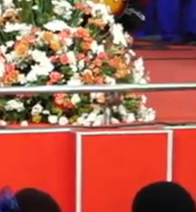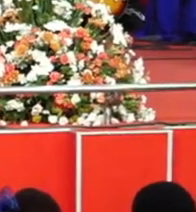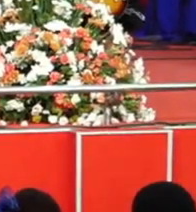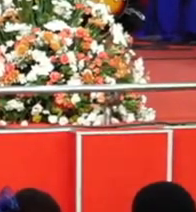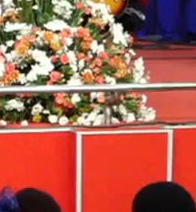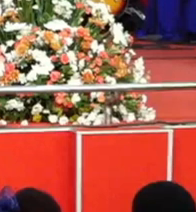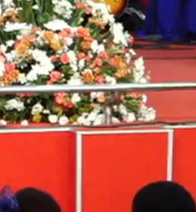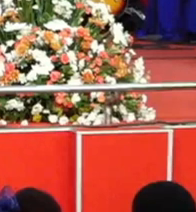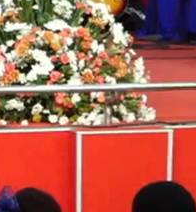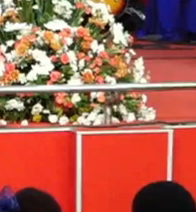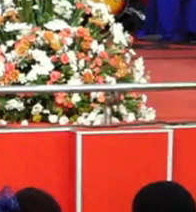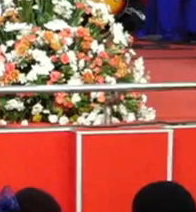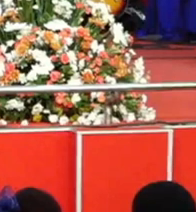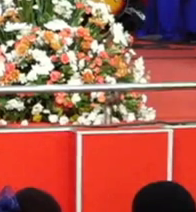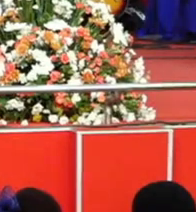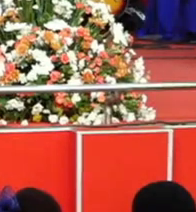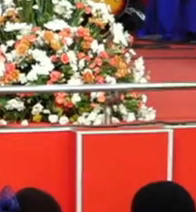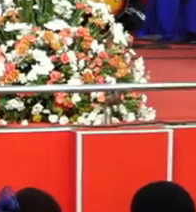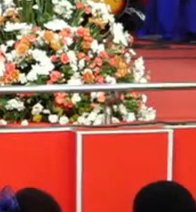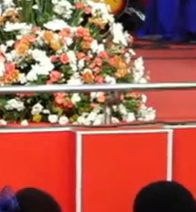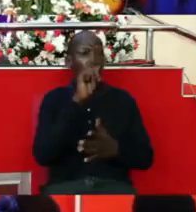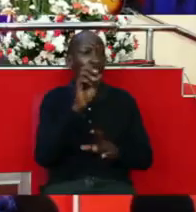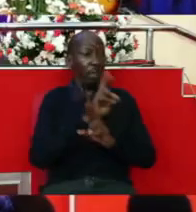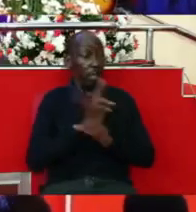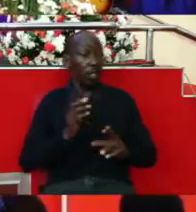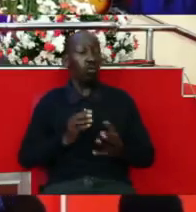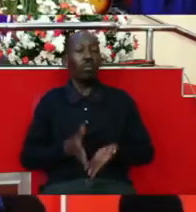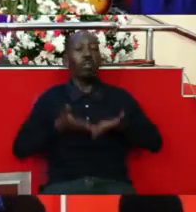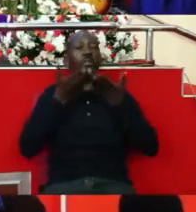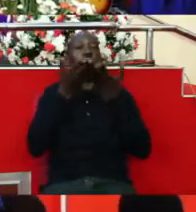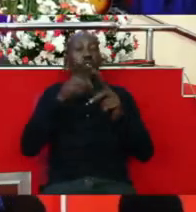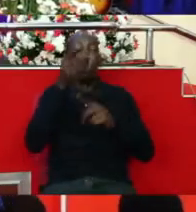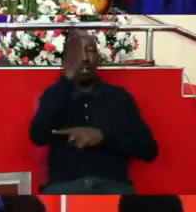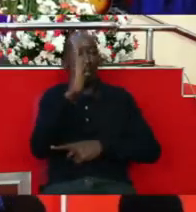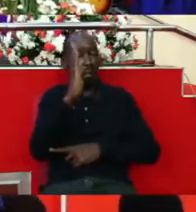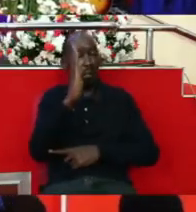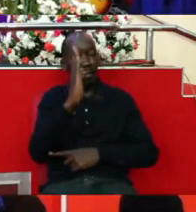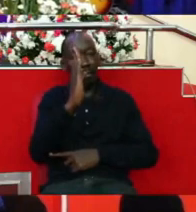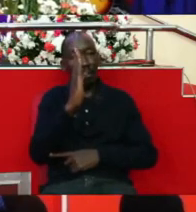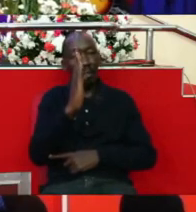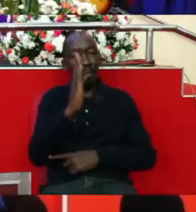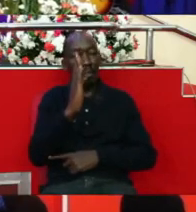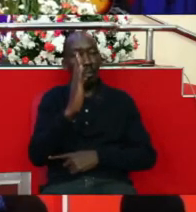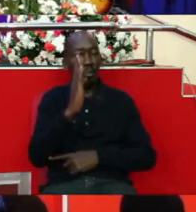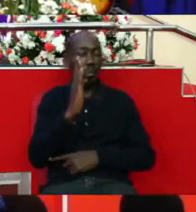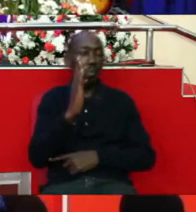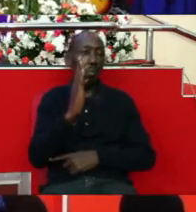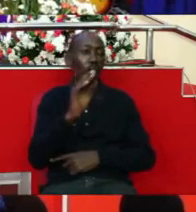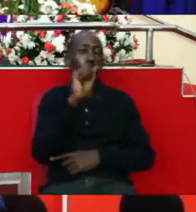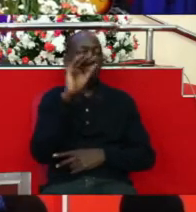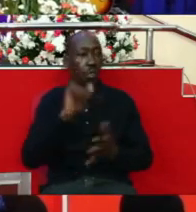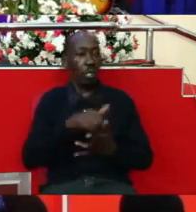Mtazamo wako wa Mungu na uwezo wake. Your willingness to surrender to God. Na kujitolea kwako kujitoa kwake Mungu. So